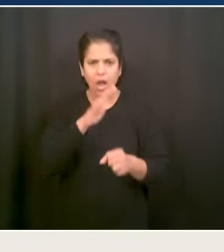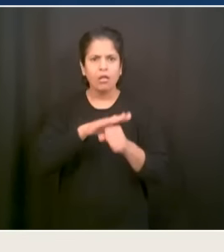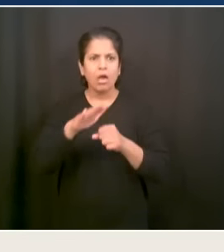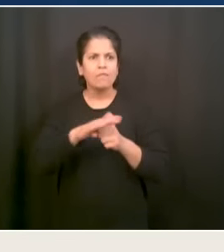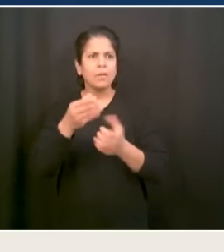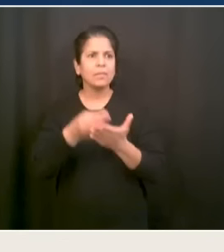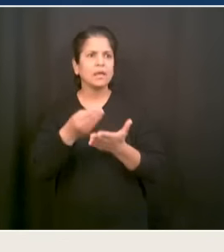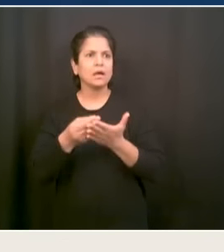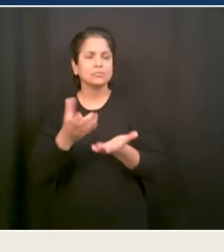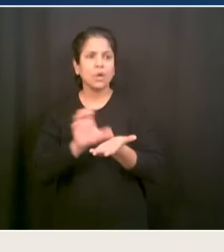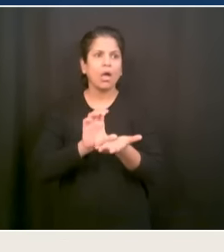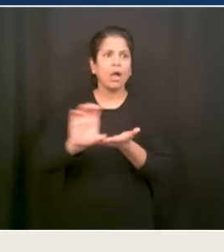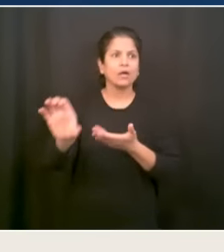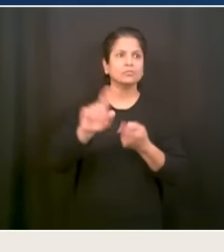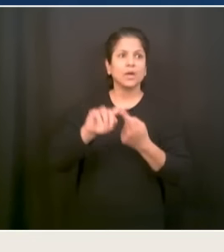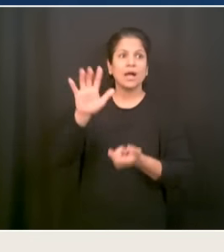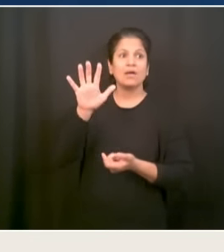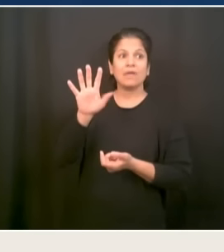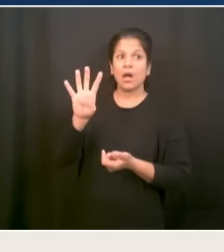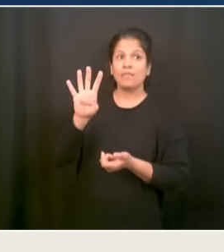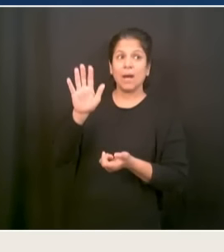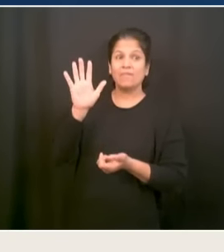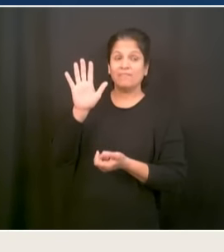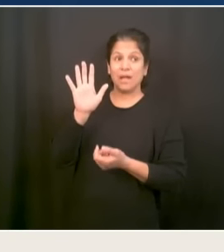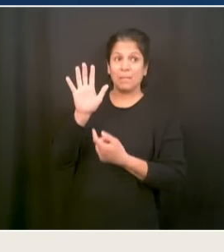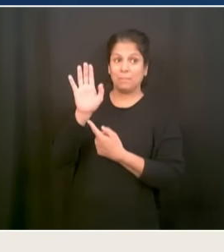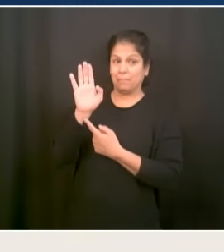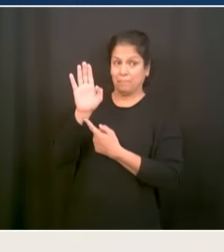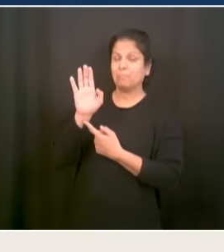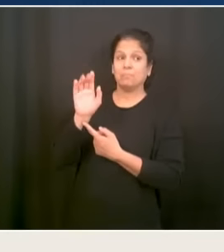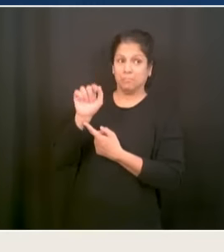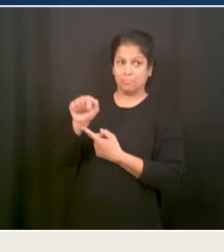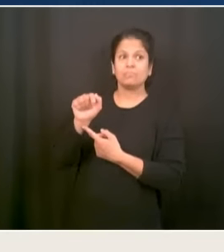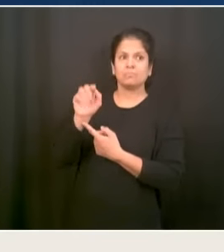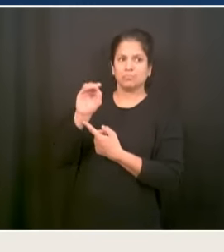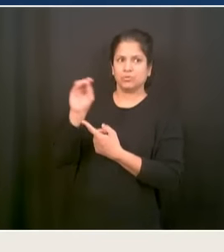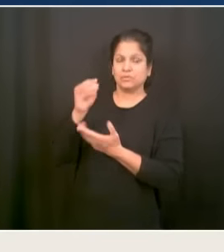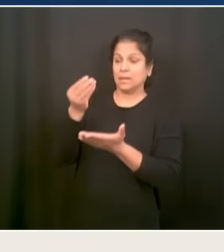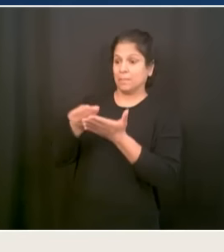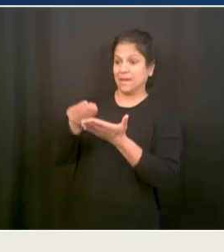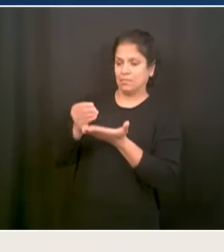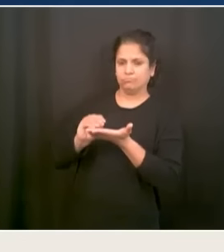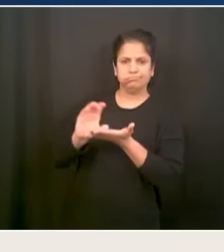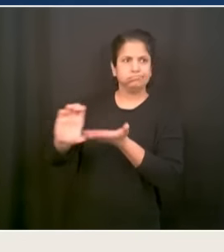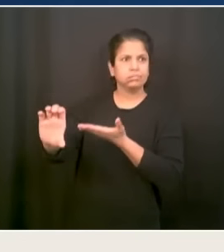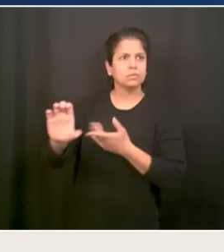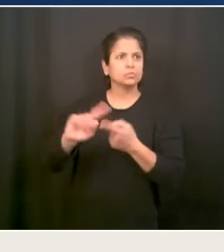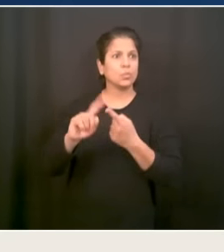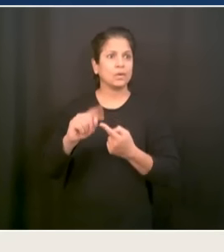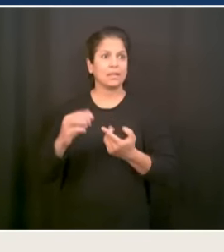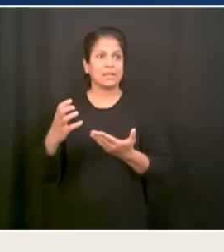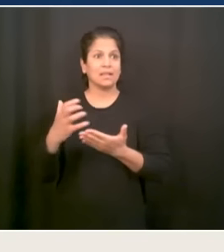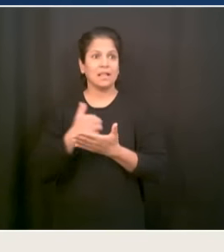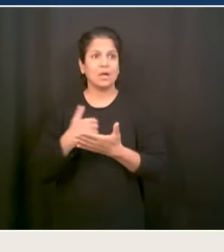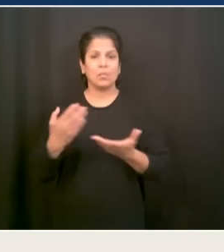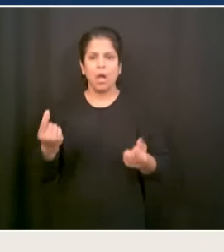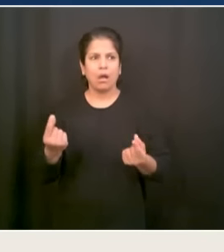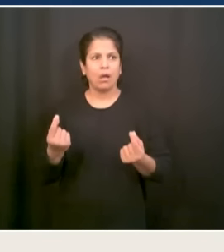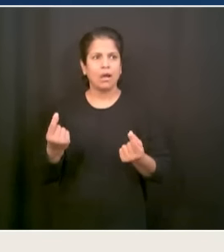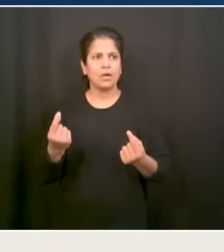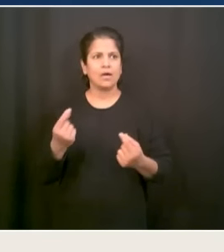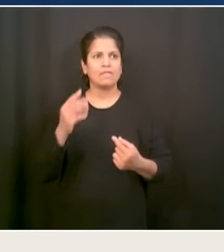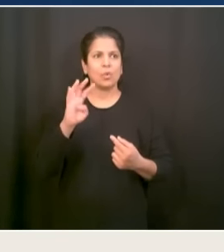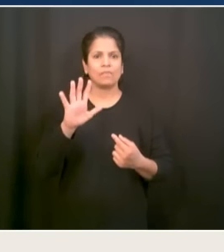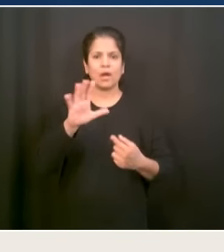54.5% of state revenue and receive only 40.5% back. No part of this state gives more and gets less in